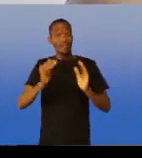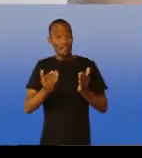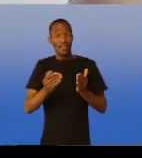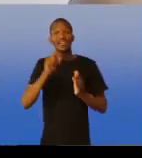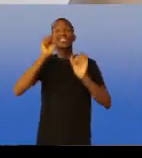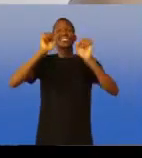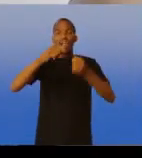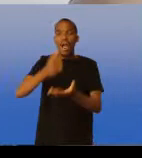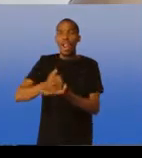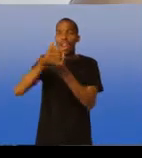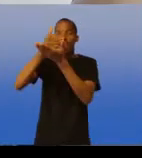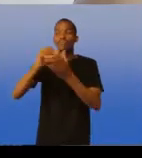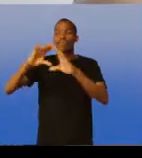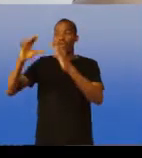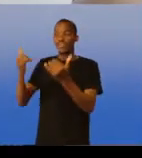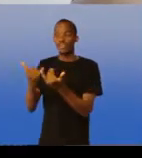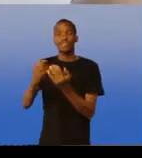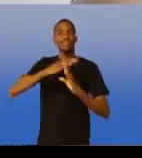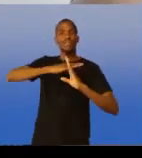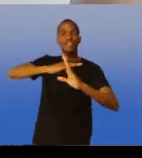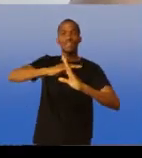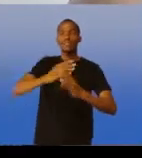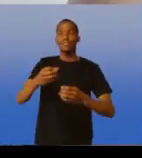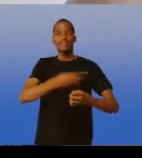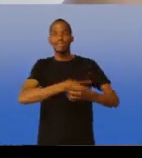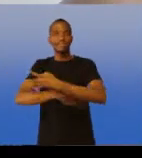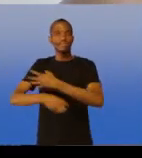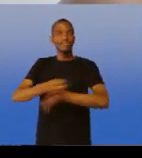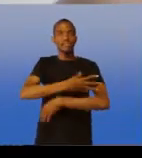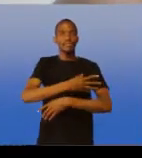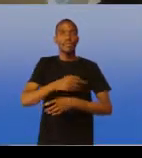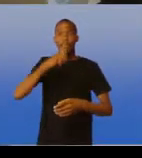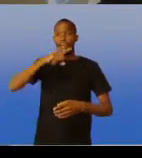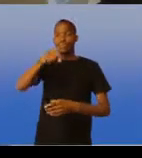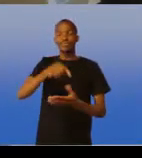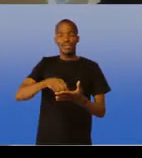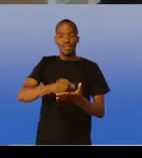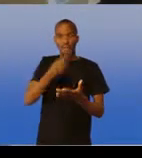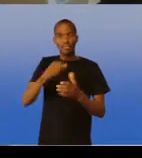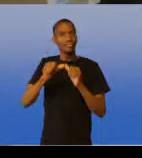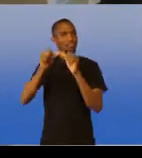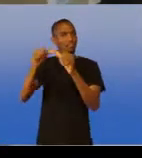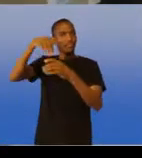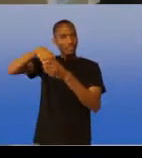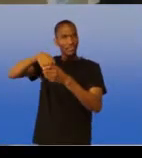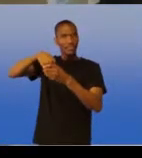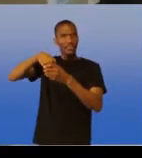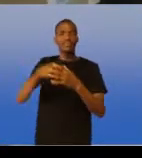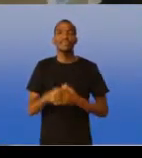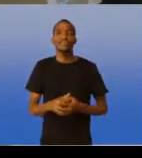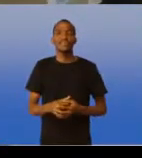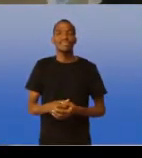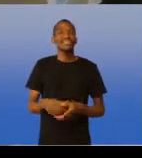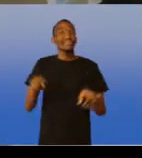helping the rest of your community, because you can prevent further infections by just being on treatment. Going into treatment is just